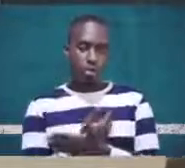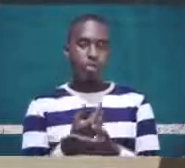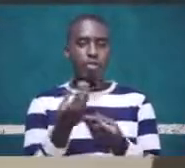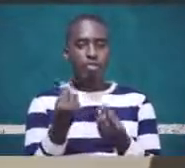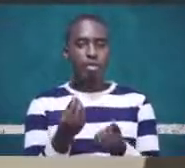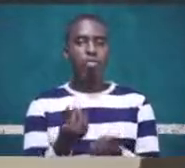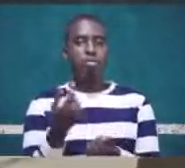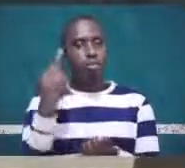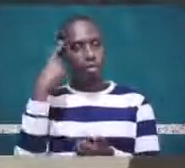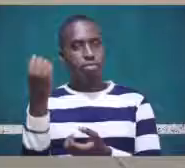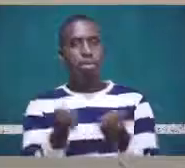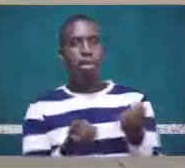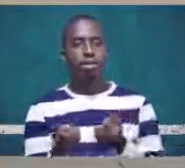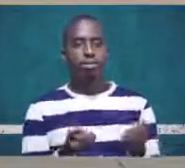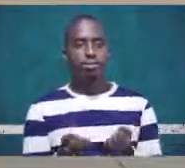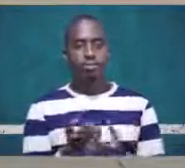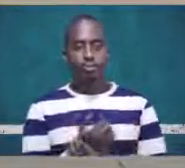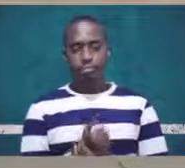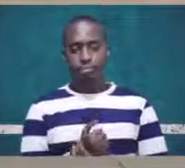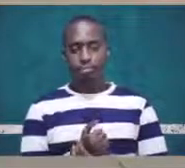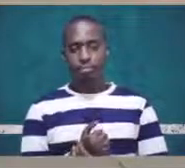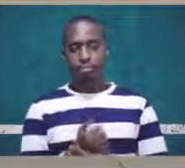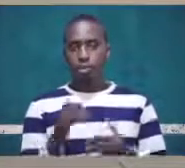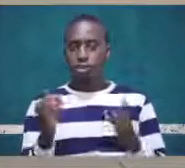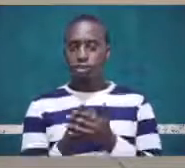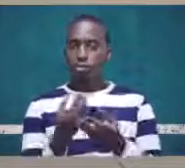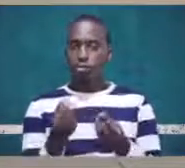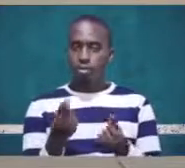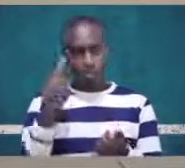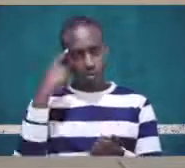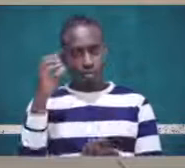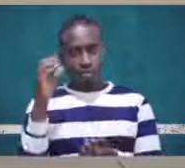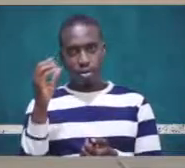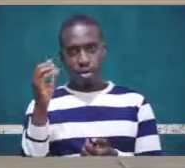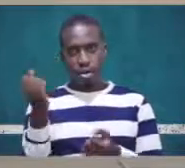car. If you look at the new value of the car,